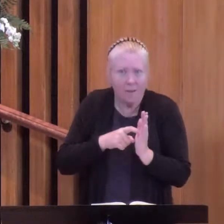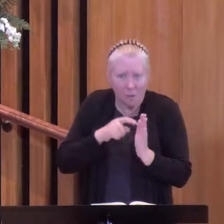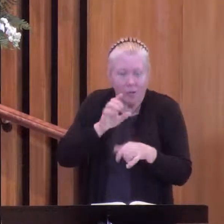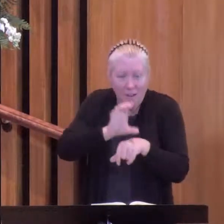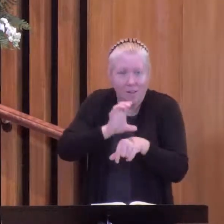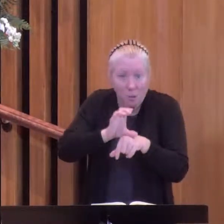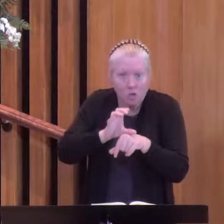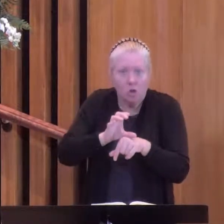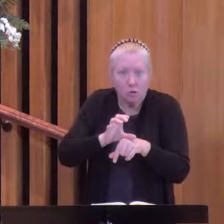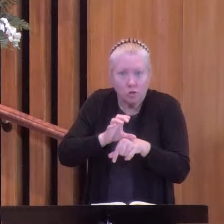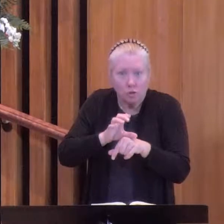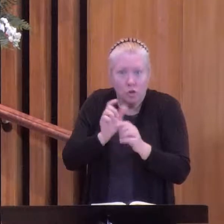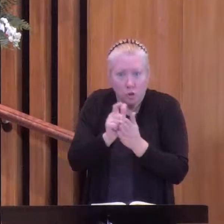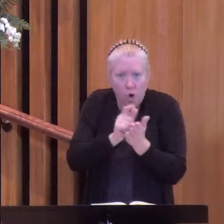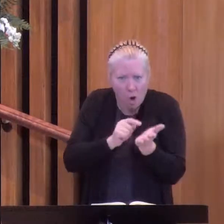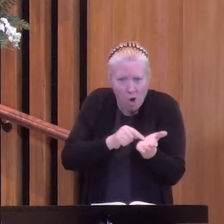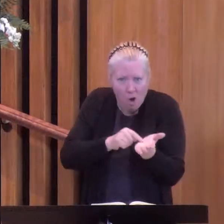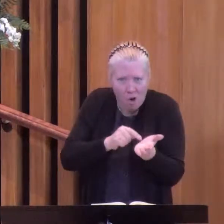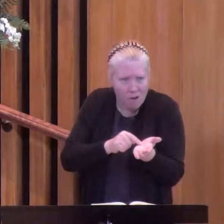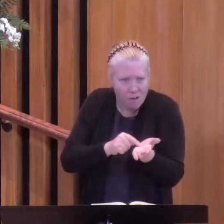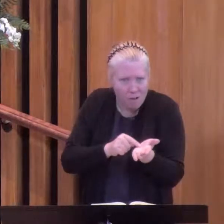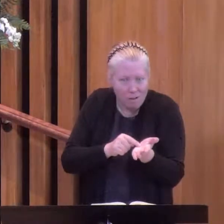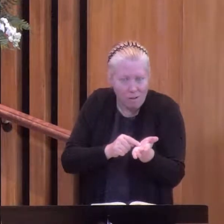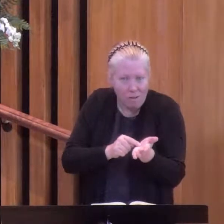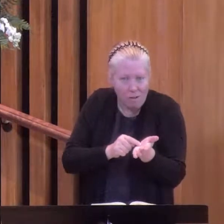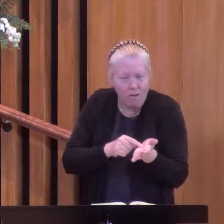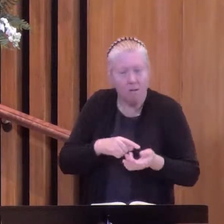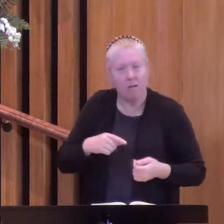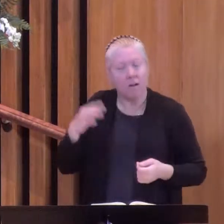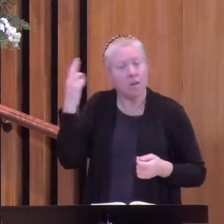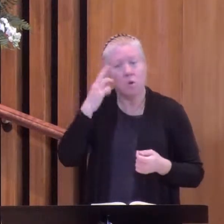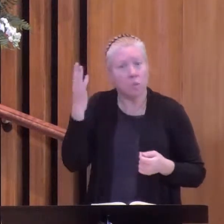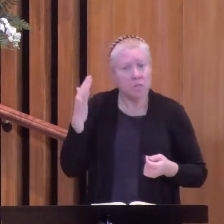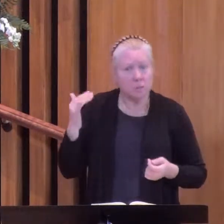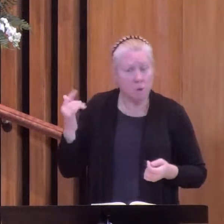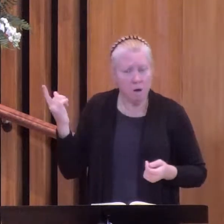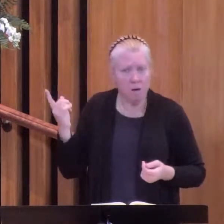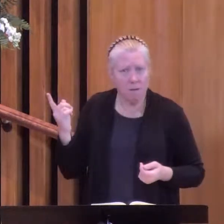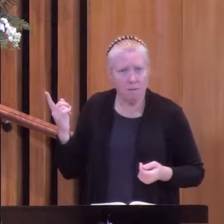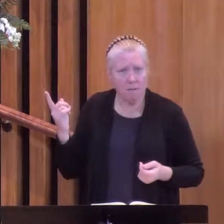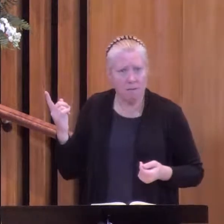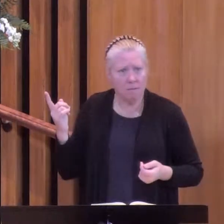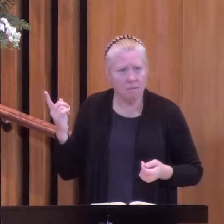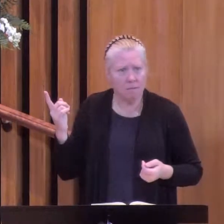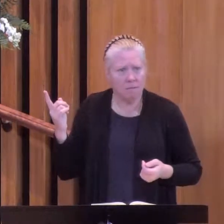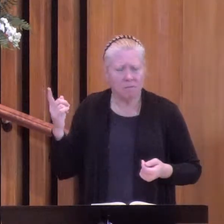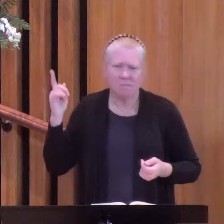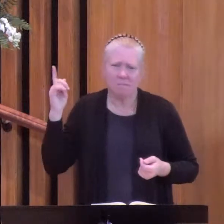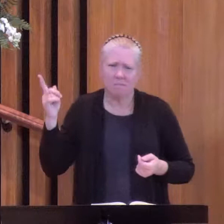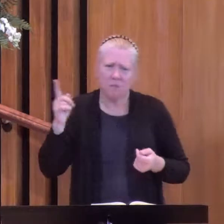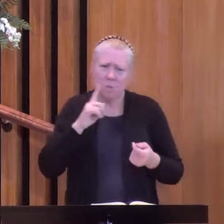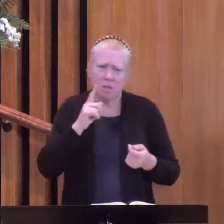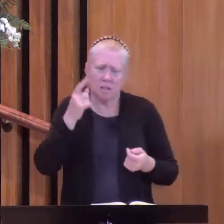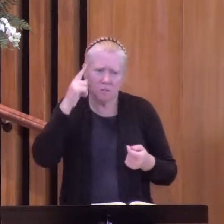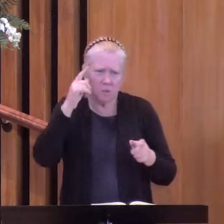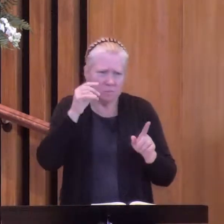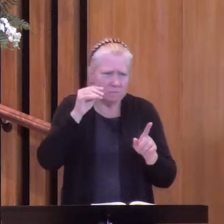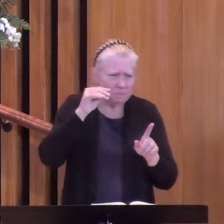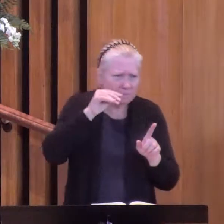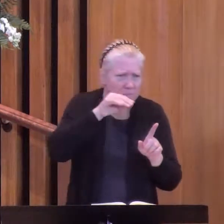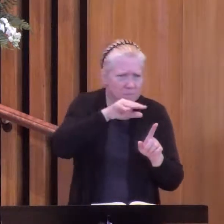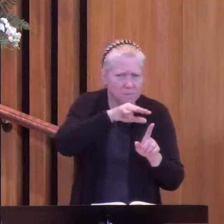altar is to serve as a symbol to draw our mind, our heart, our